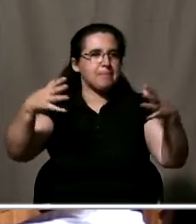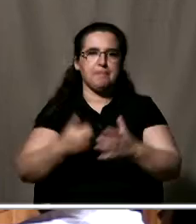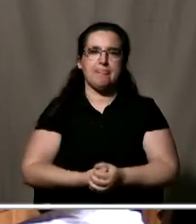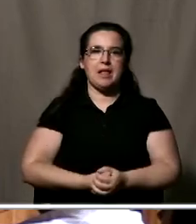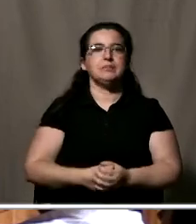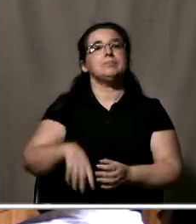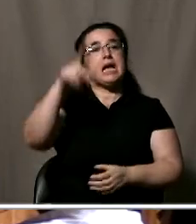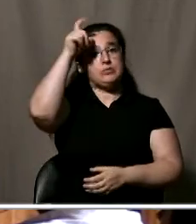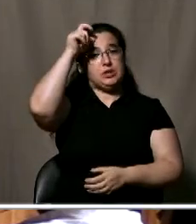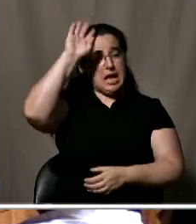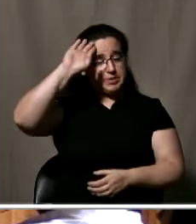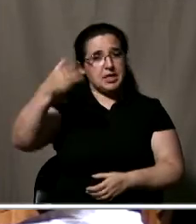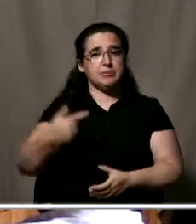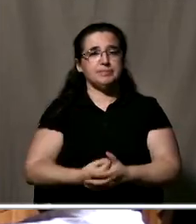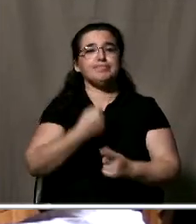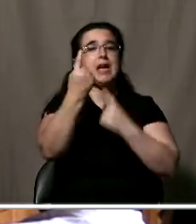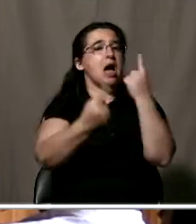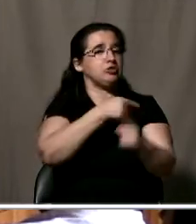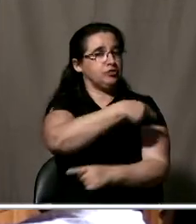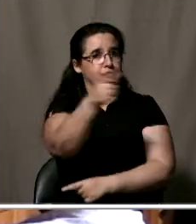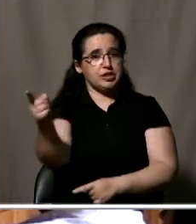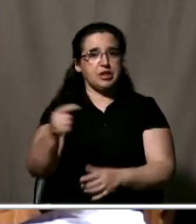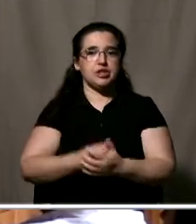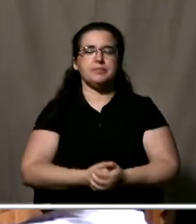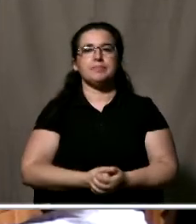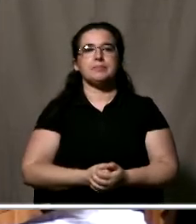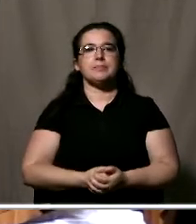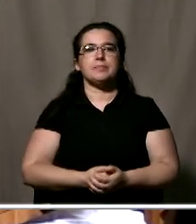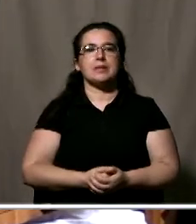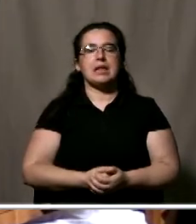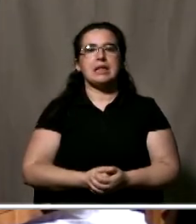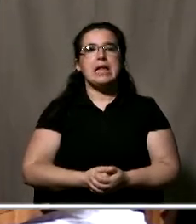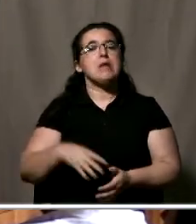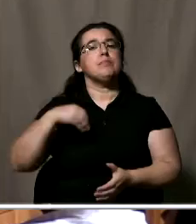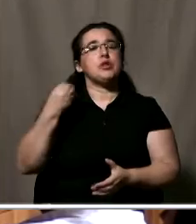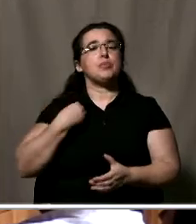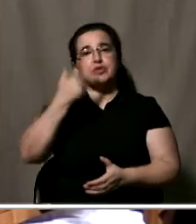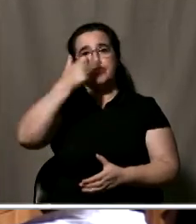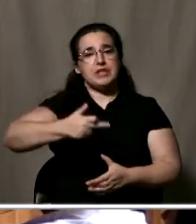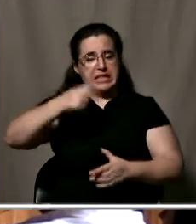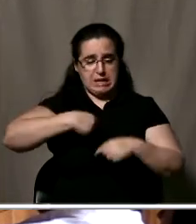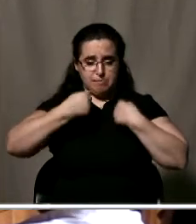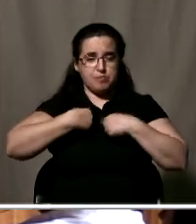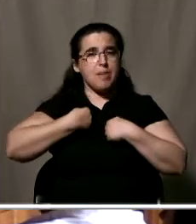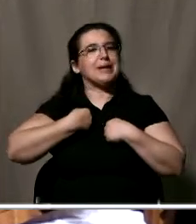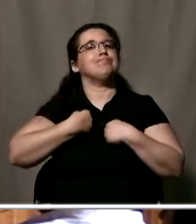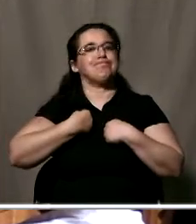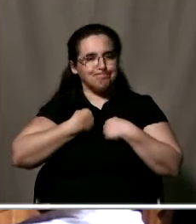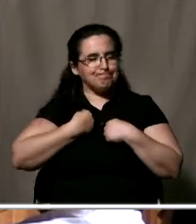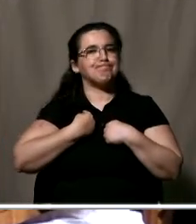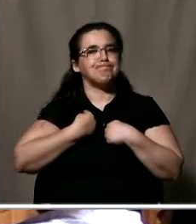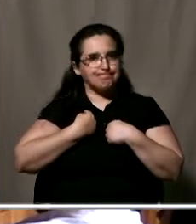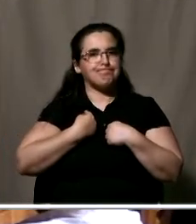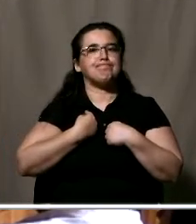diabo também sabe some of you que alguns de vocês are worried about your own weakness and you struggle over whether you're good enough to be